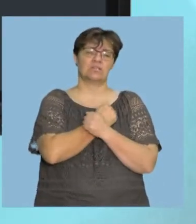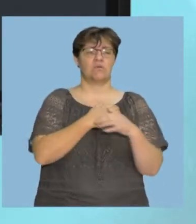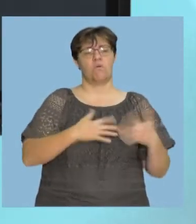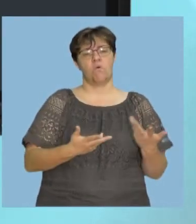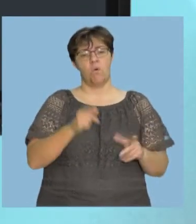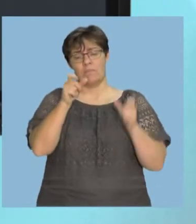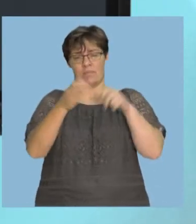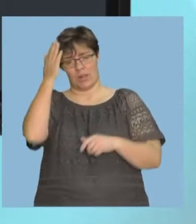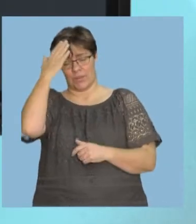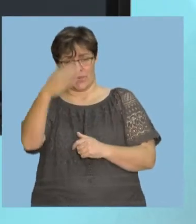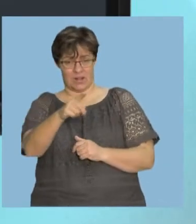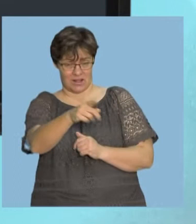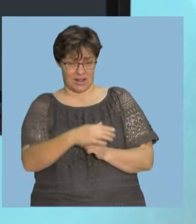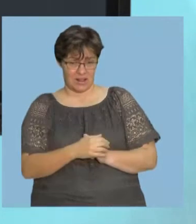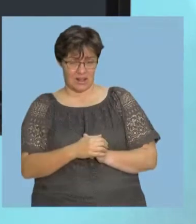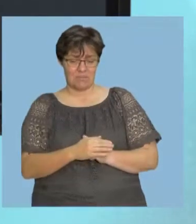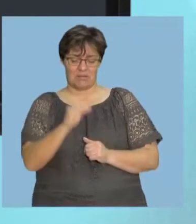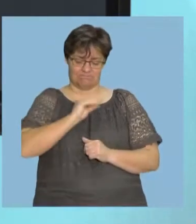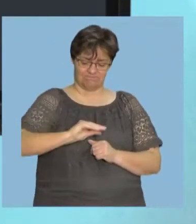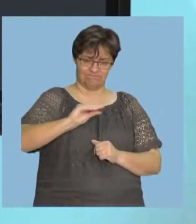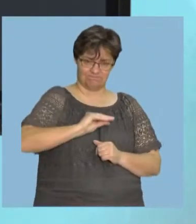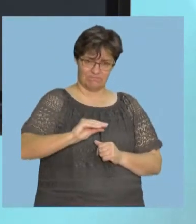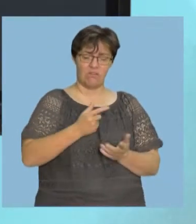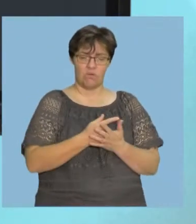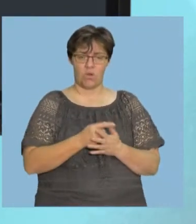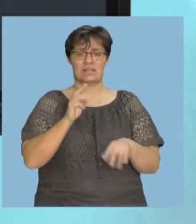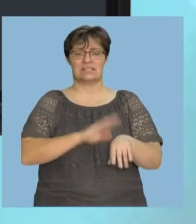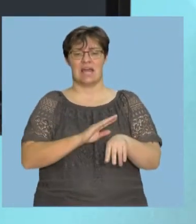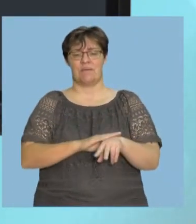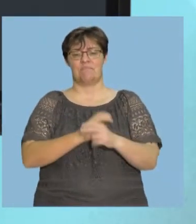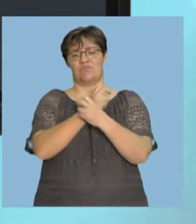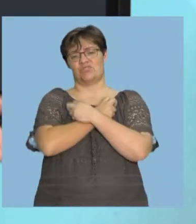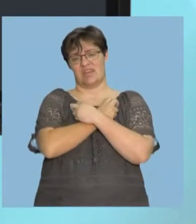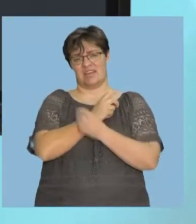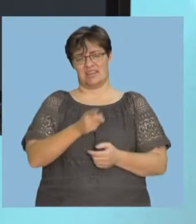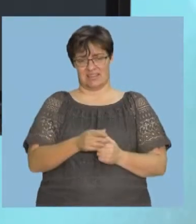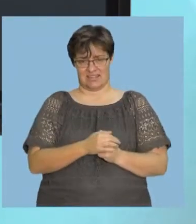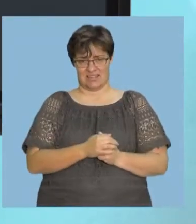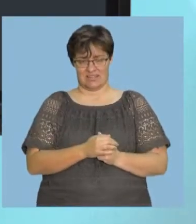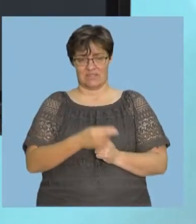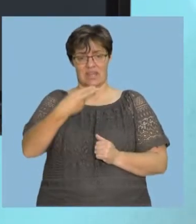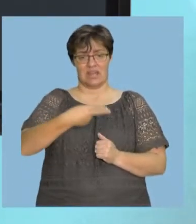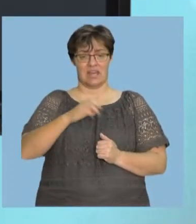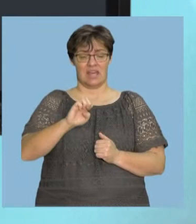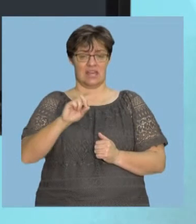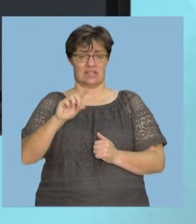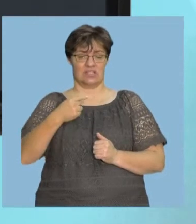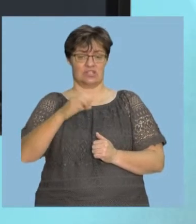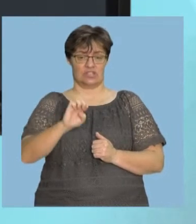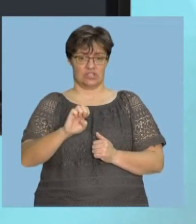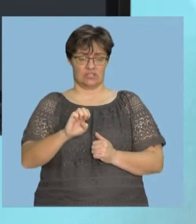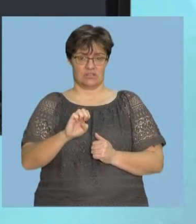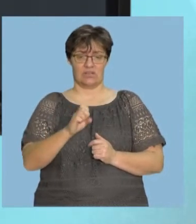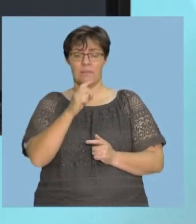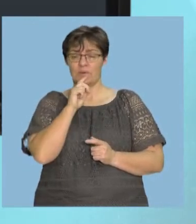people you know that they might be investing money for retirement. And a hedge fund, hedge